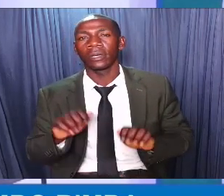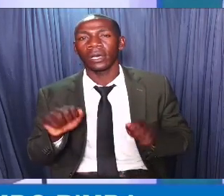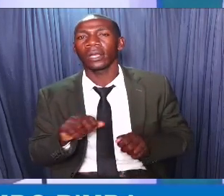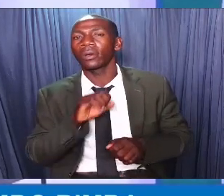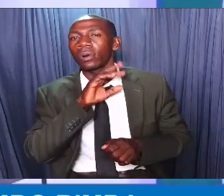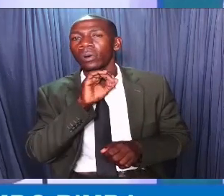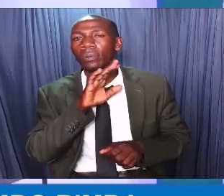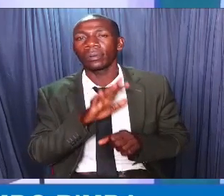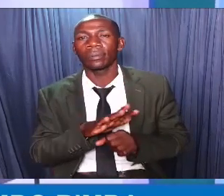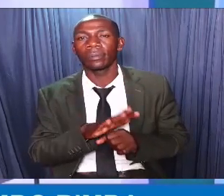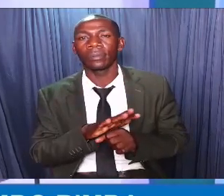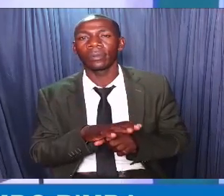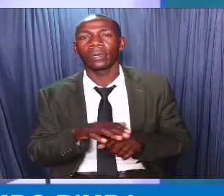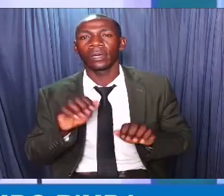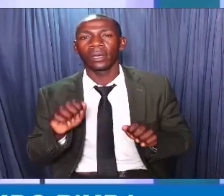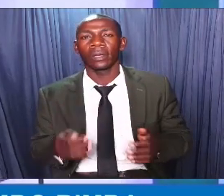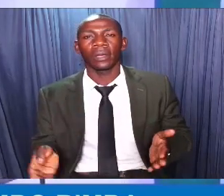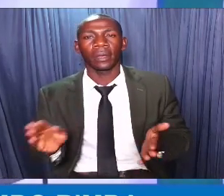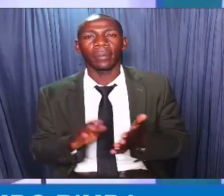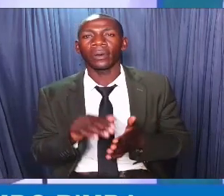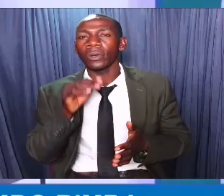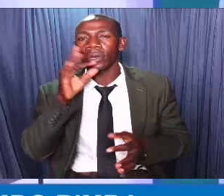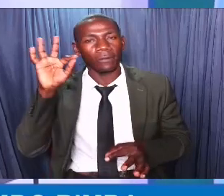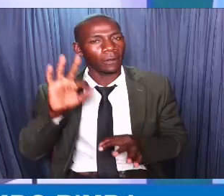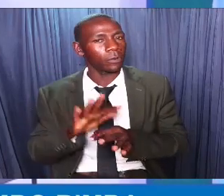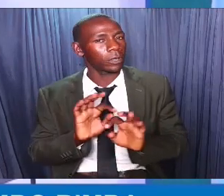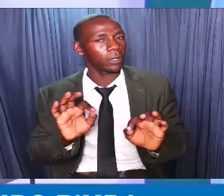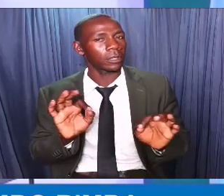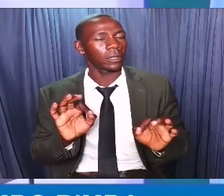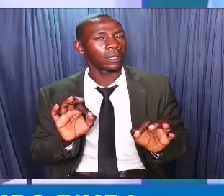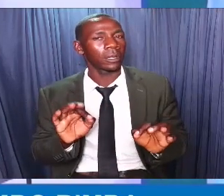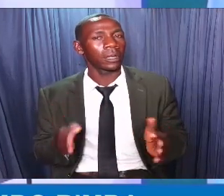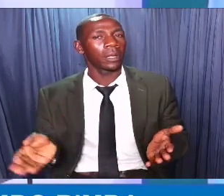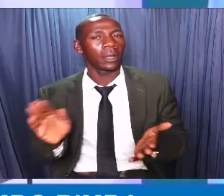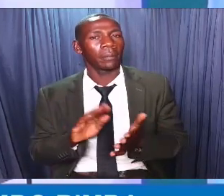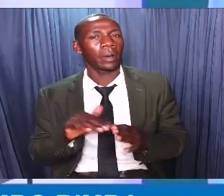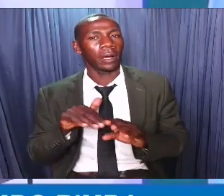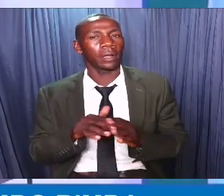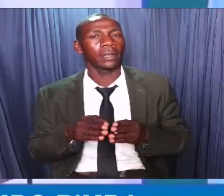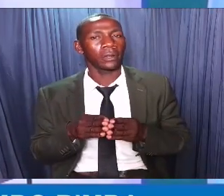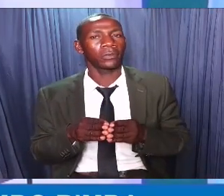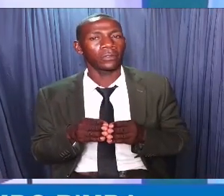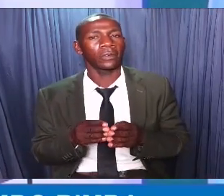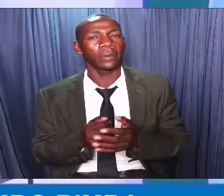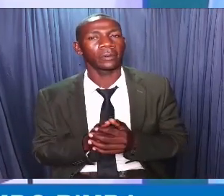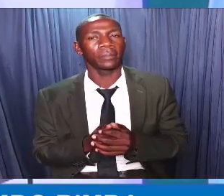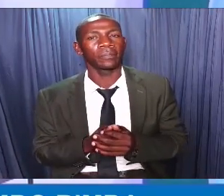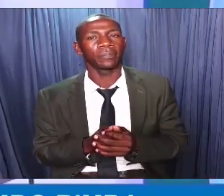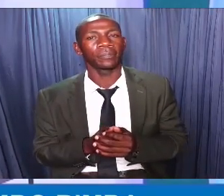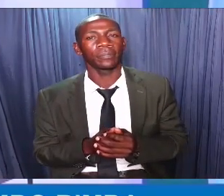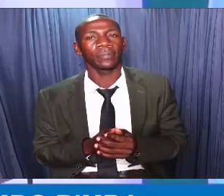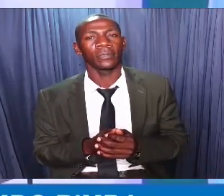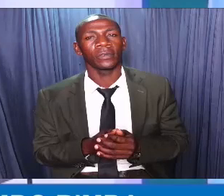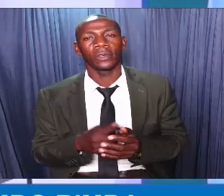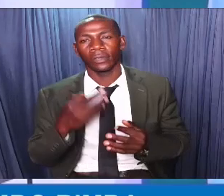kulaumu. Today they can blame. Leo wamerudi kosa waaminifu. Today they are no longer faithful. Leo wamerudi kwa mpango ya kando. Today they've gone to affairs out of marriage.